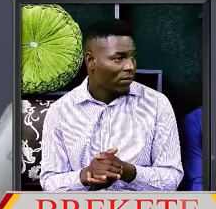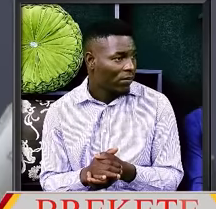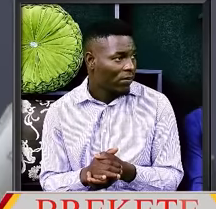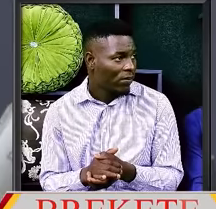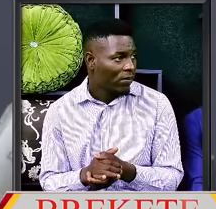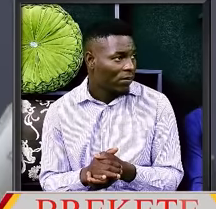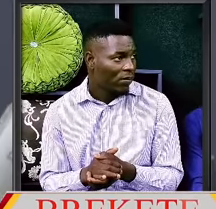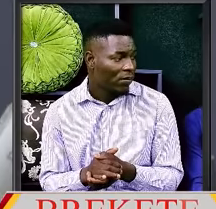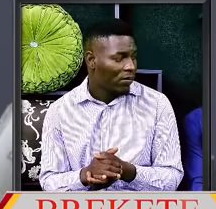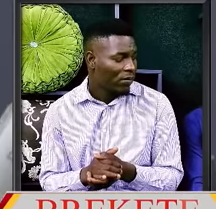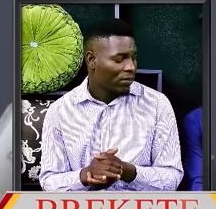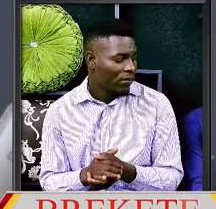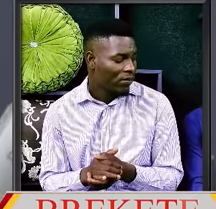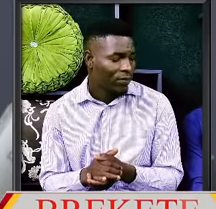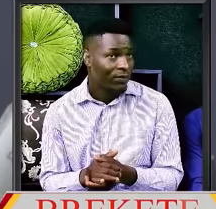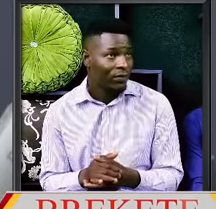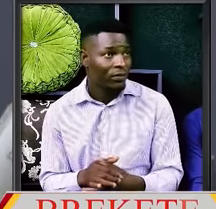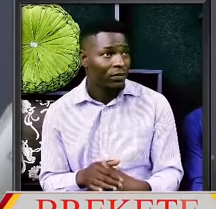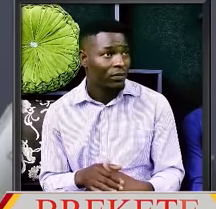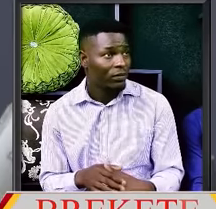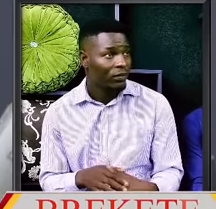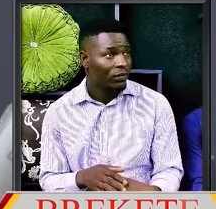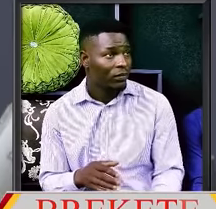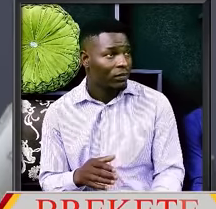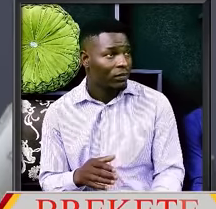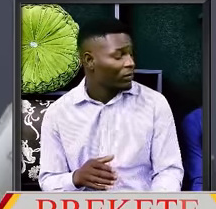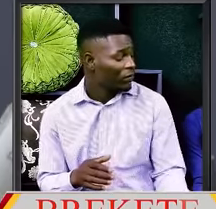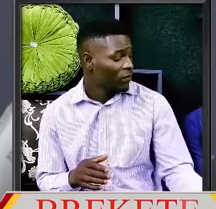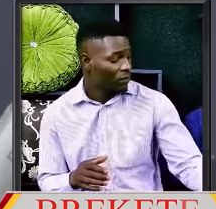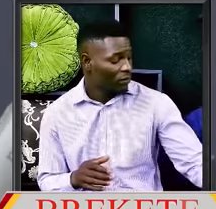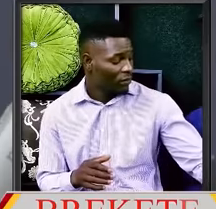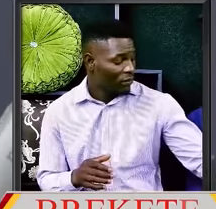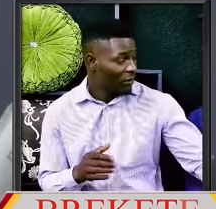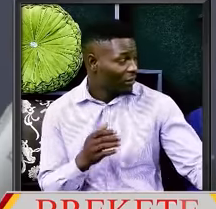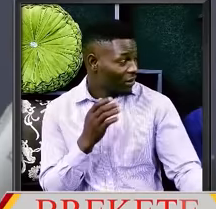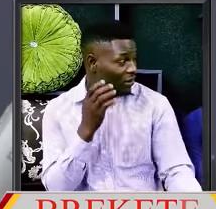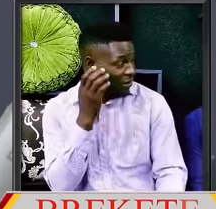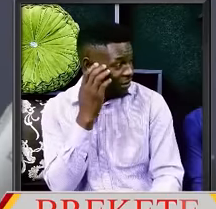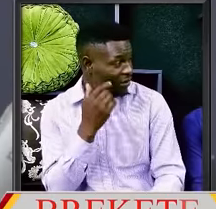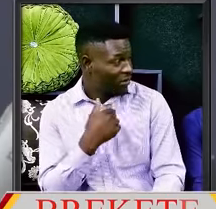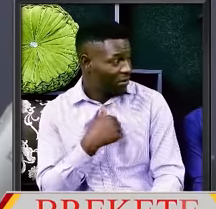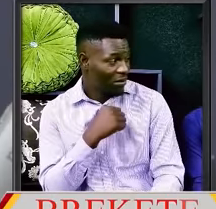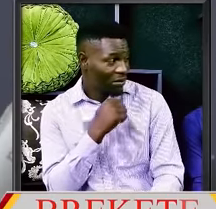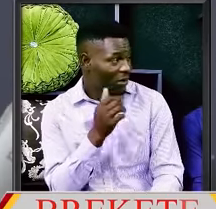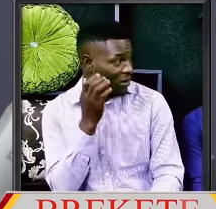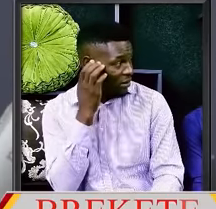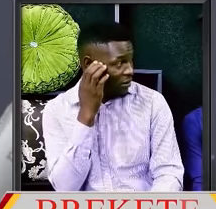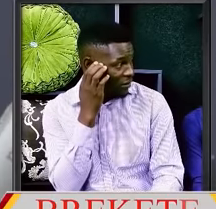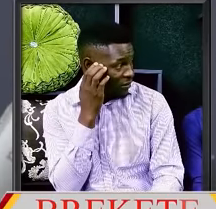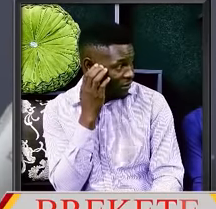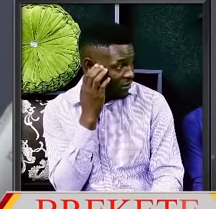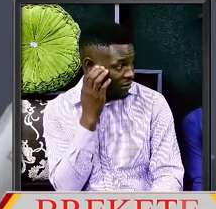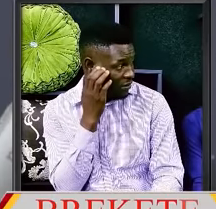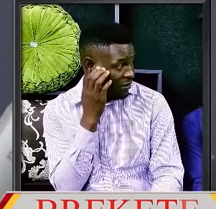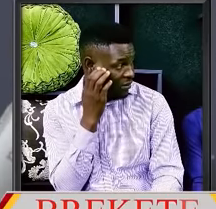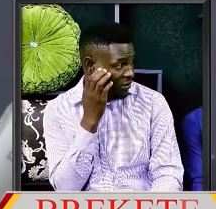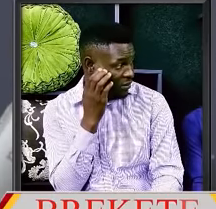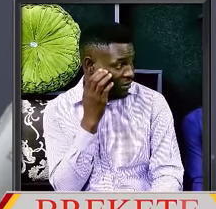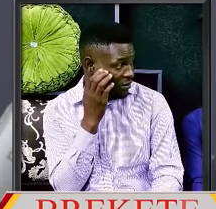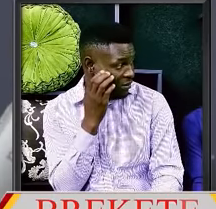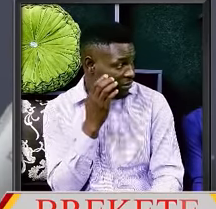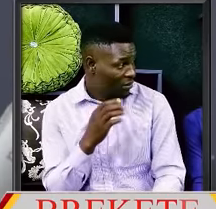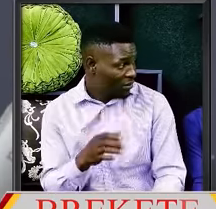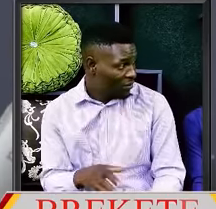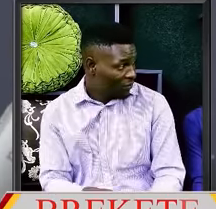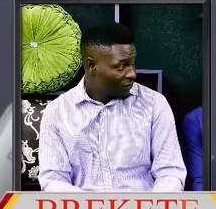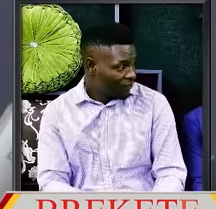aunt died. The boy not get any other picture for any year. Now only this we have, that this boy bring to you, said this is